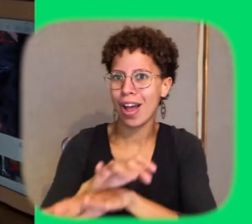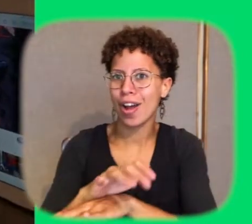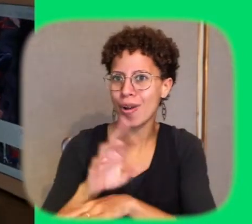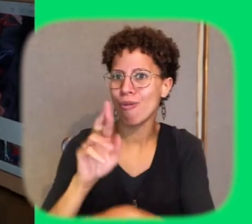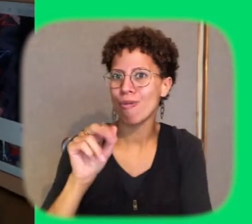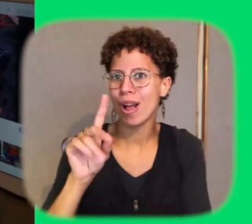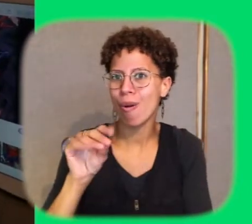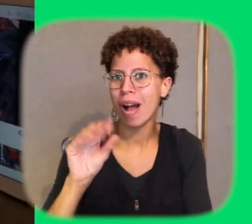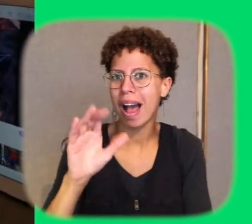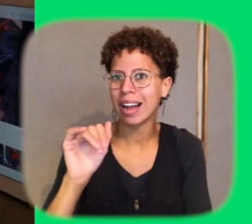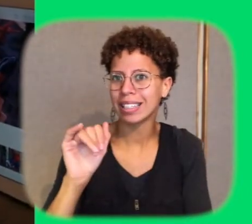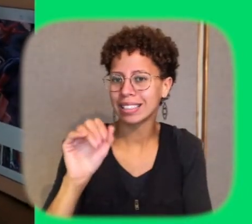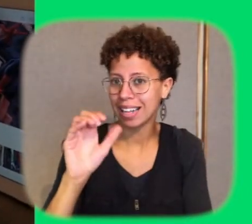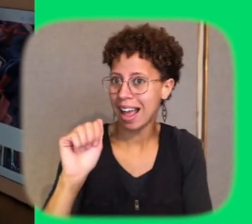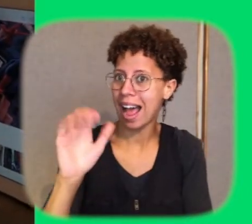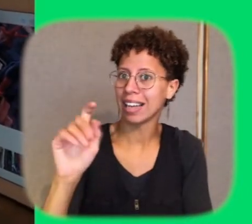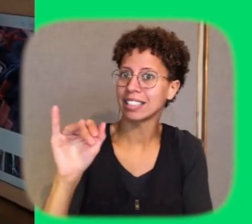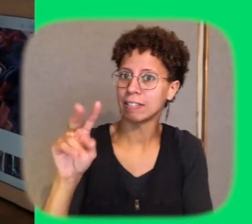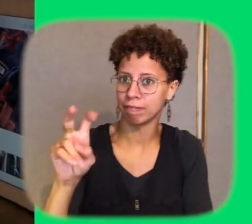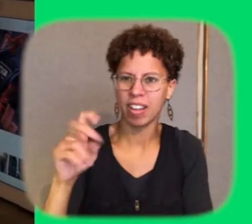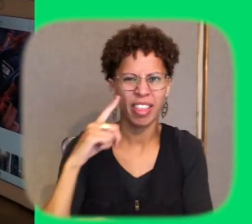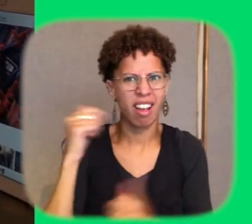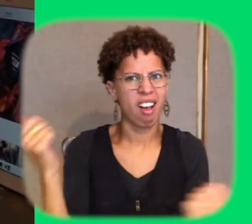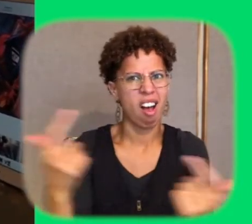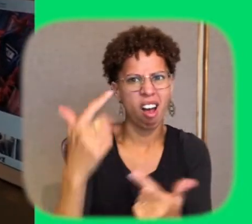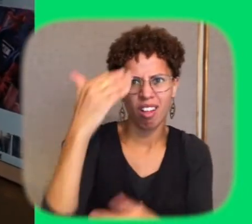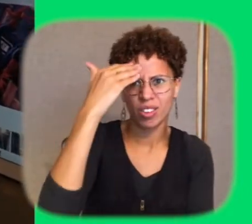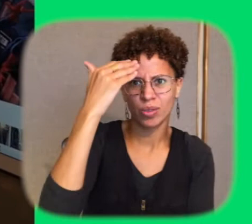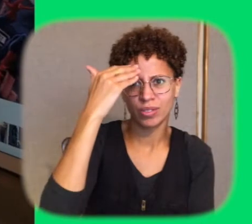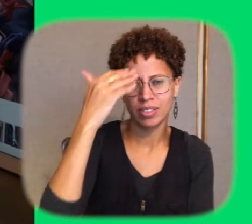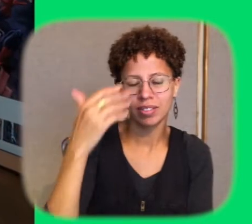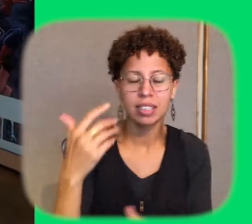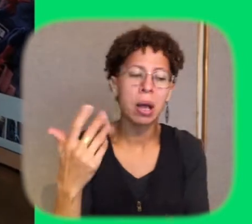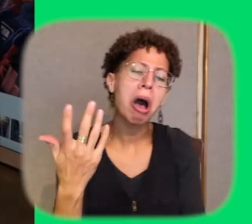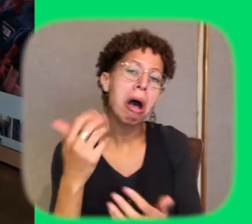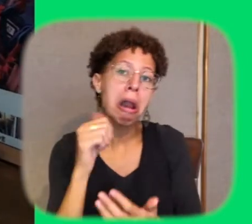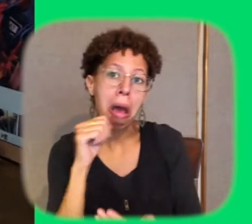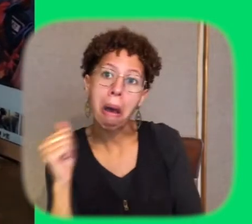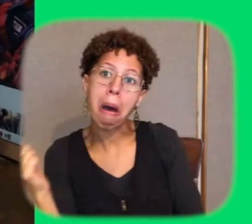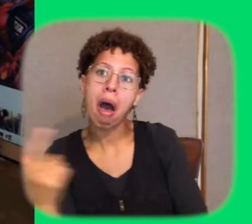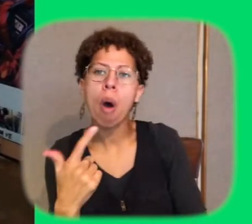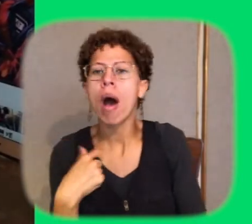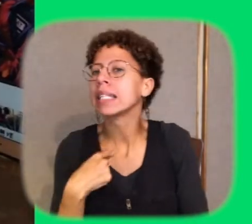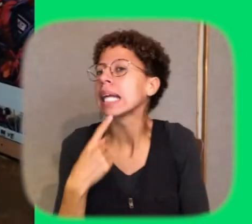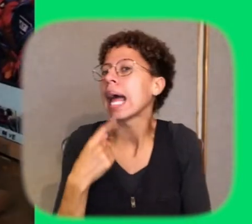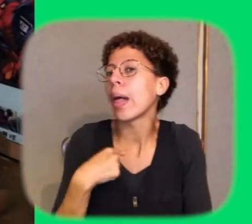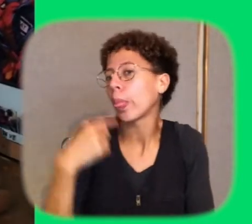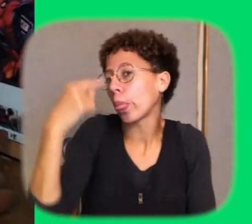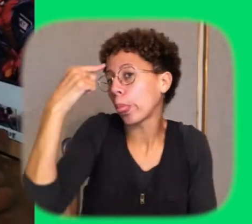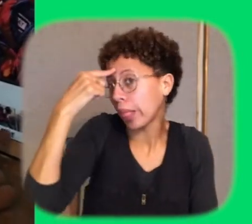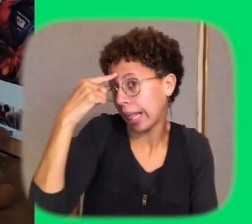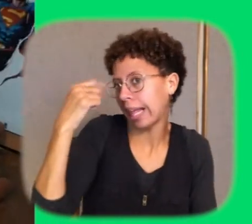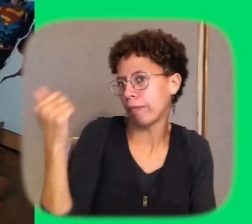everybody. I said I think. What's the next superhero that you have to show us?